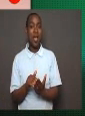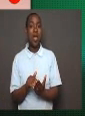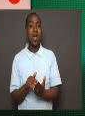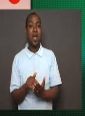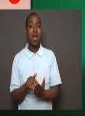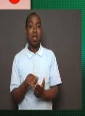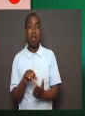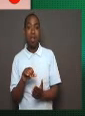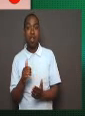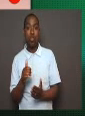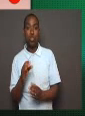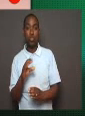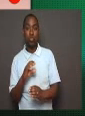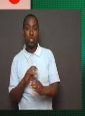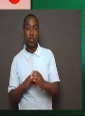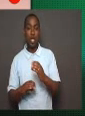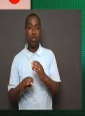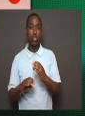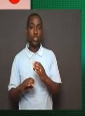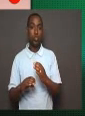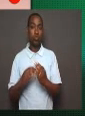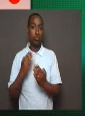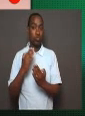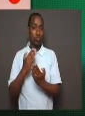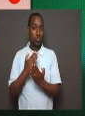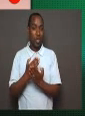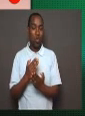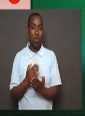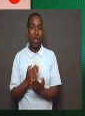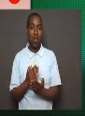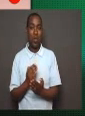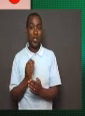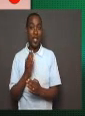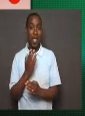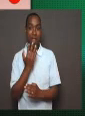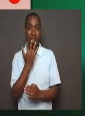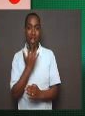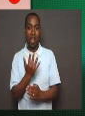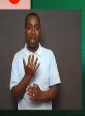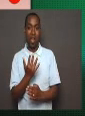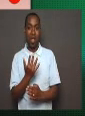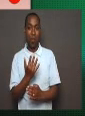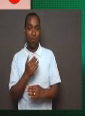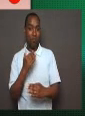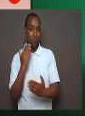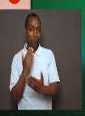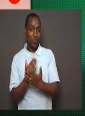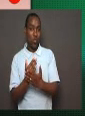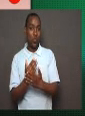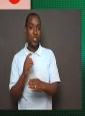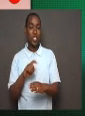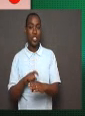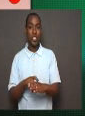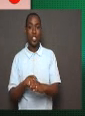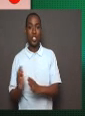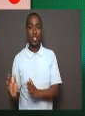coagulating chemicals, which cause clots to form in the blood, which can plug